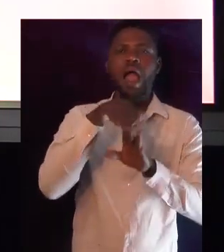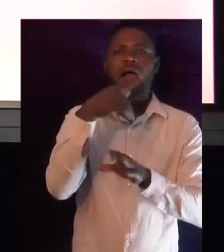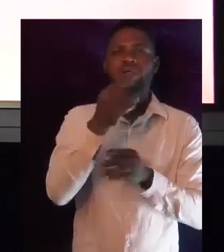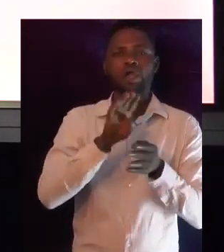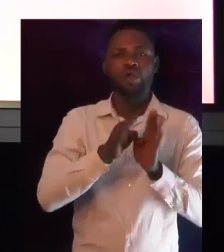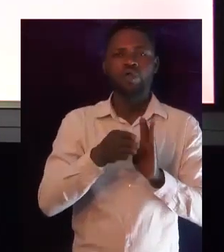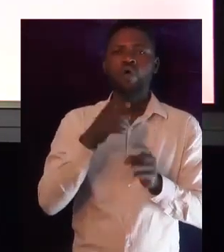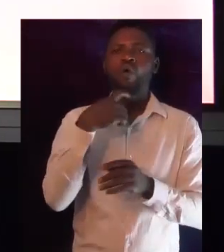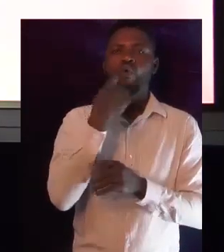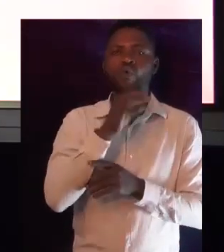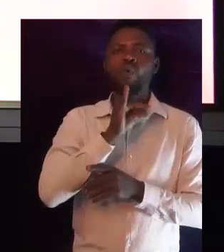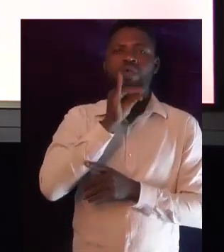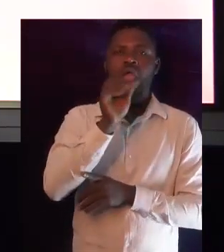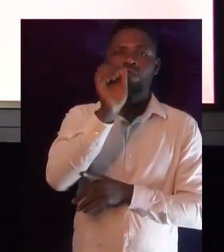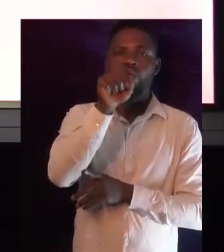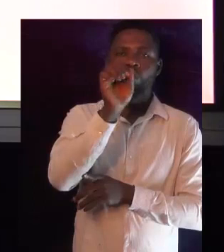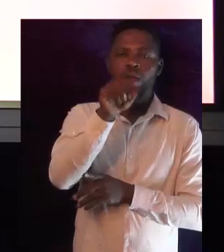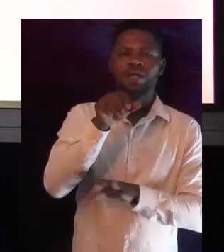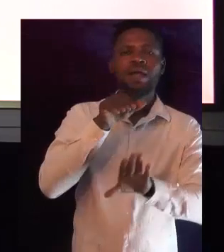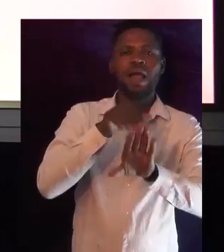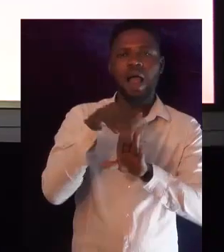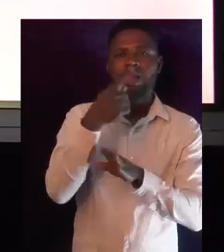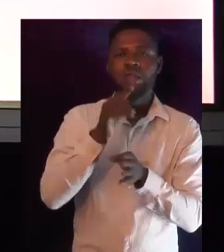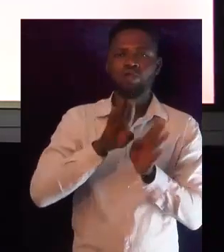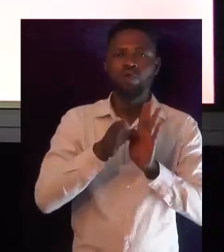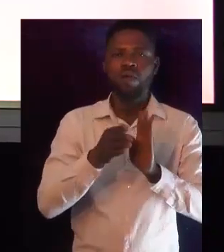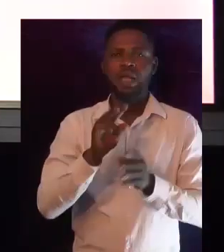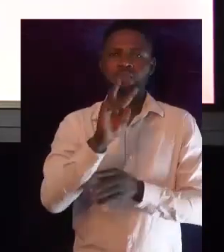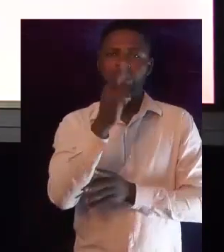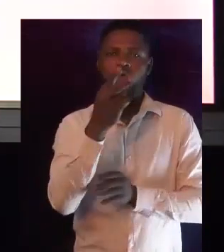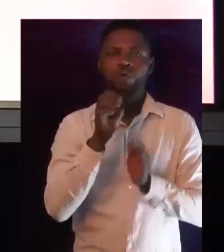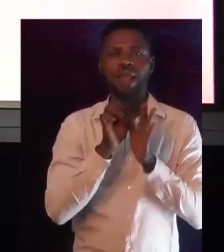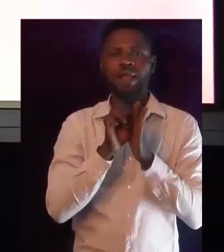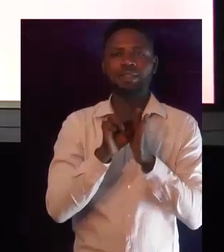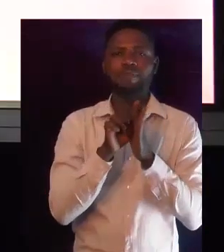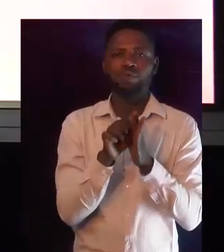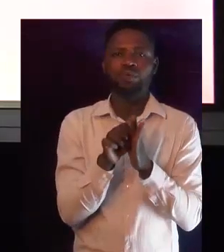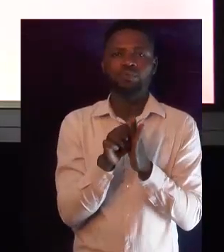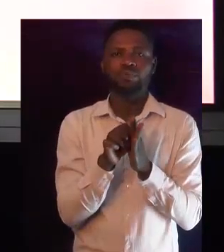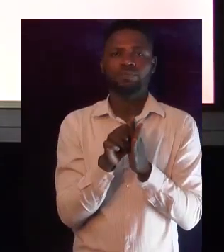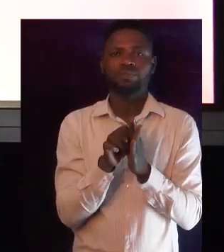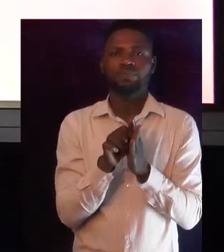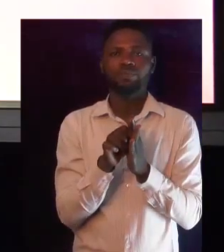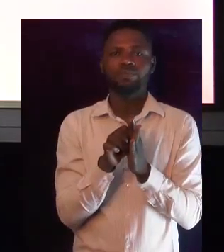door? Who is knocking at the door? Second example.